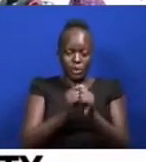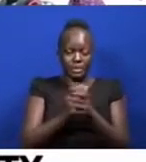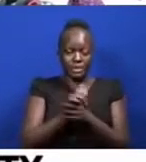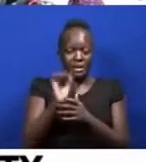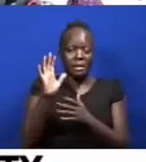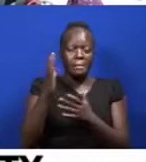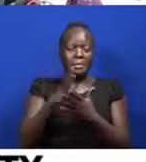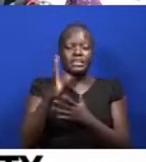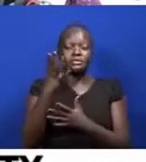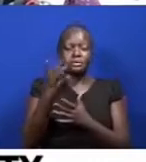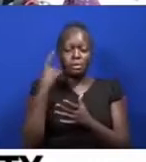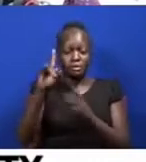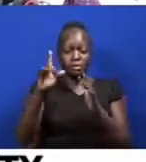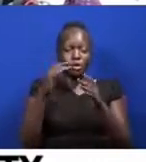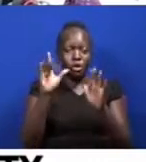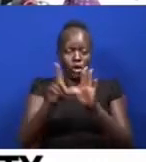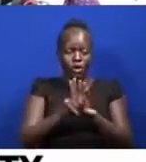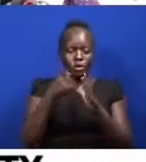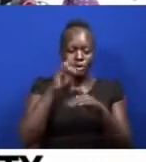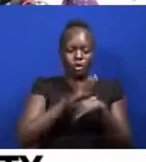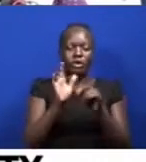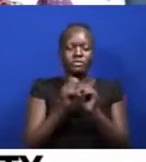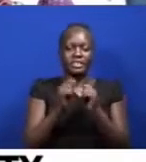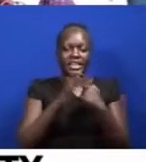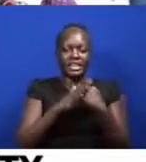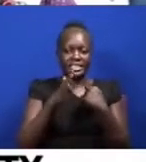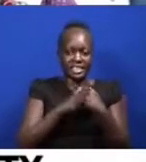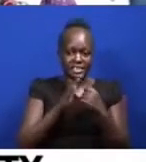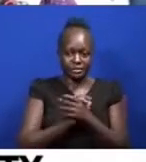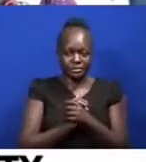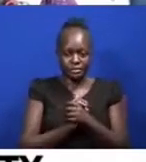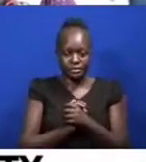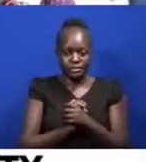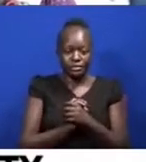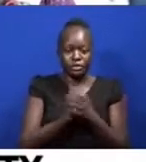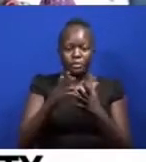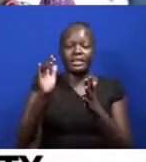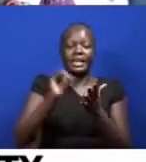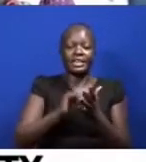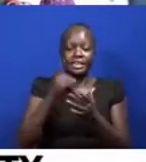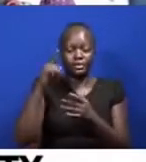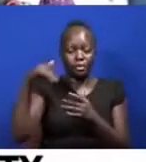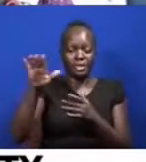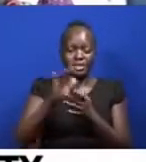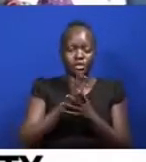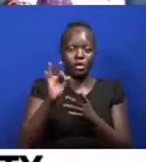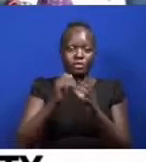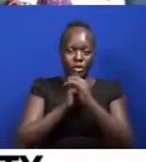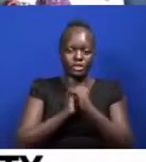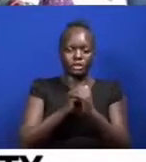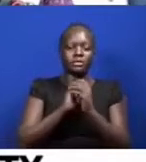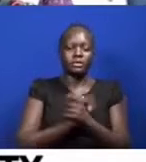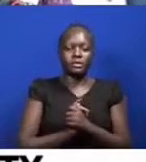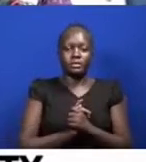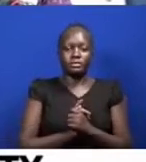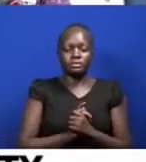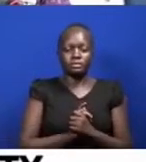4 of the Guidelines of Phased Reopening of Places of